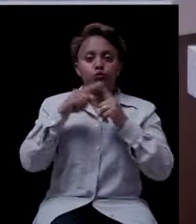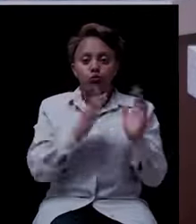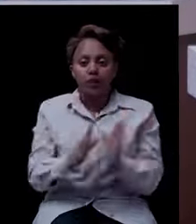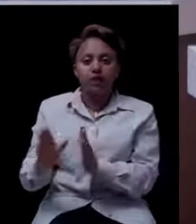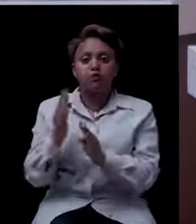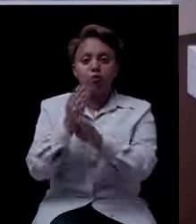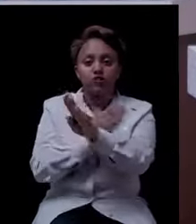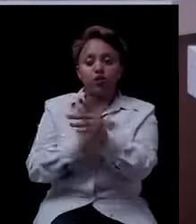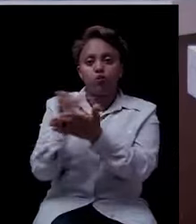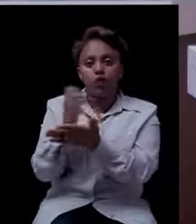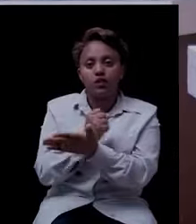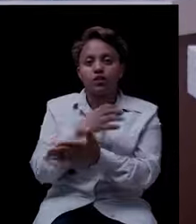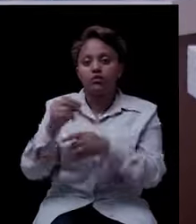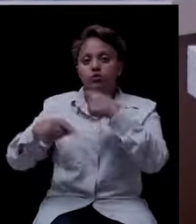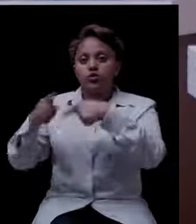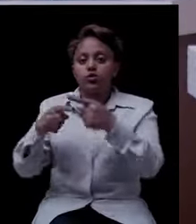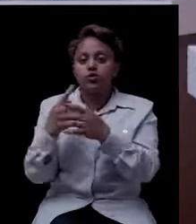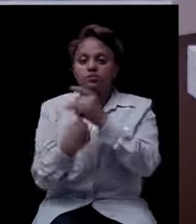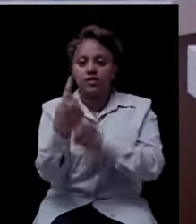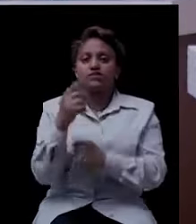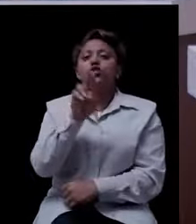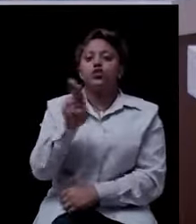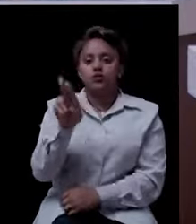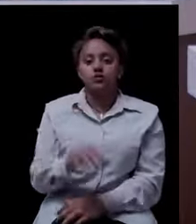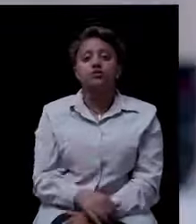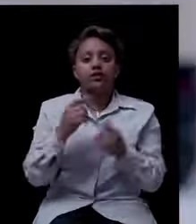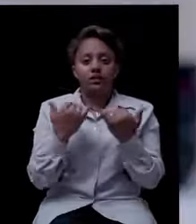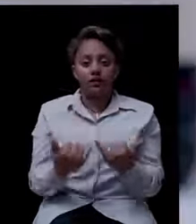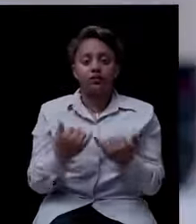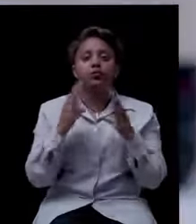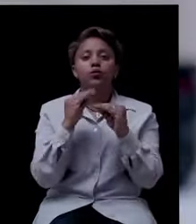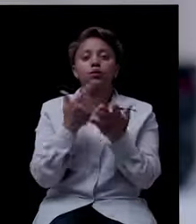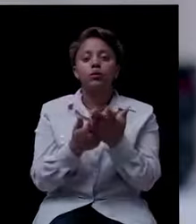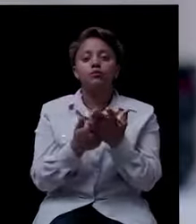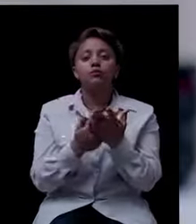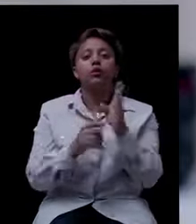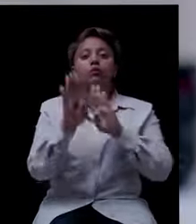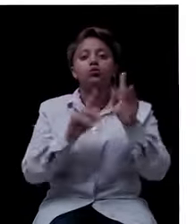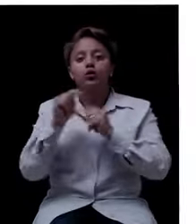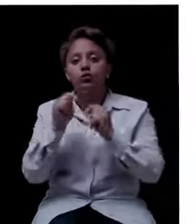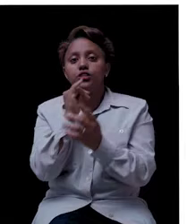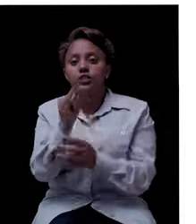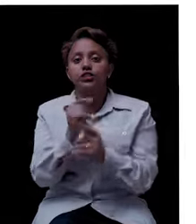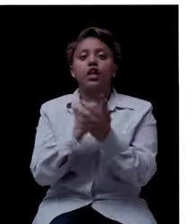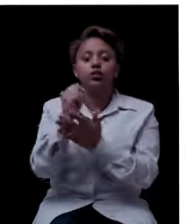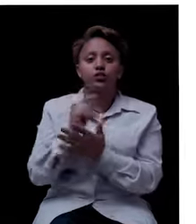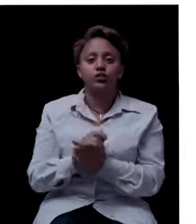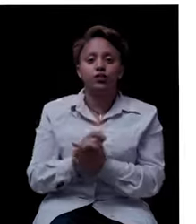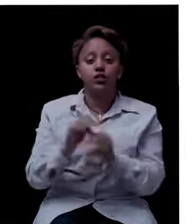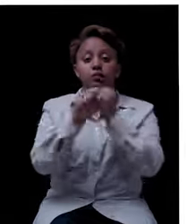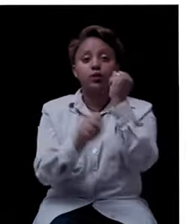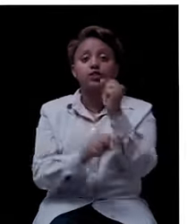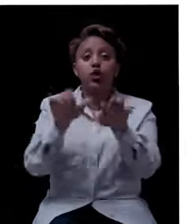organisms, to make or modify products or processes for a specific use. So when we talk about biotechnology, a biotechnology